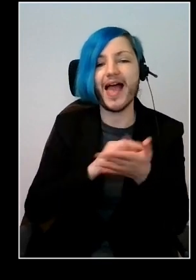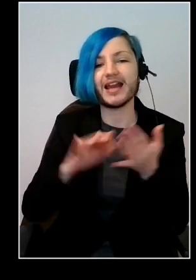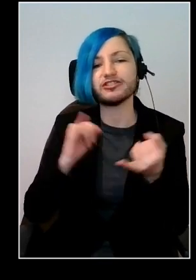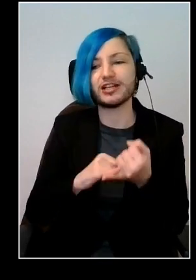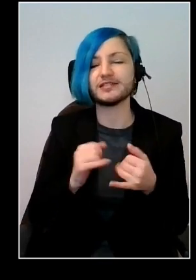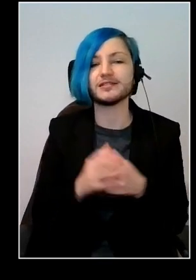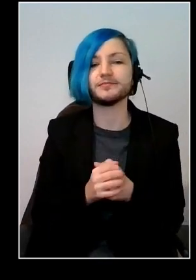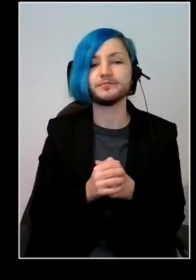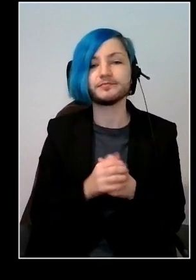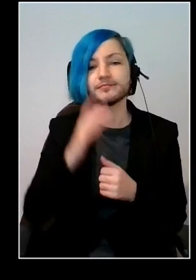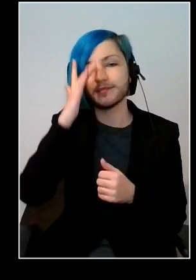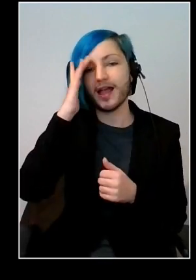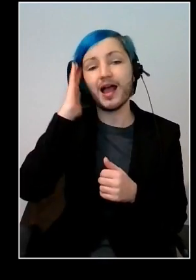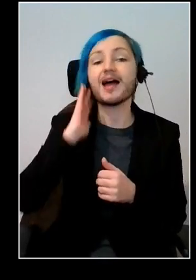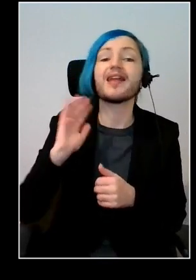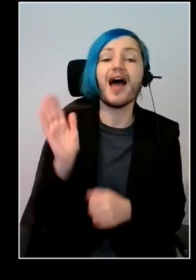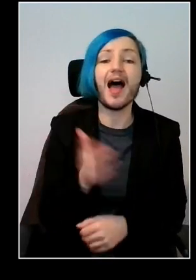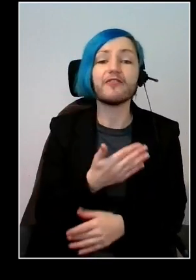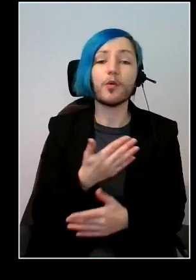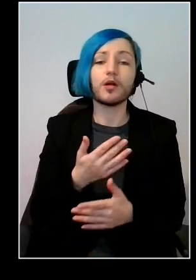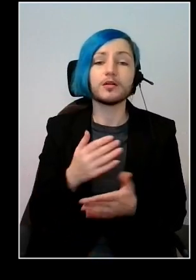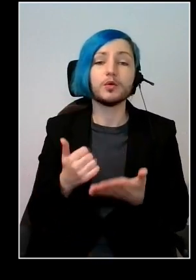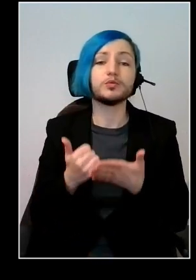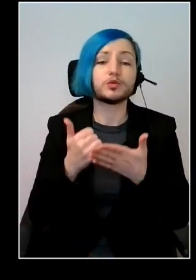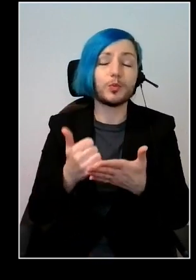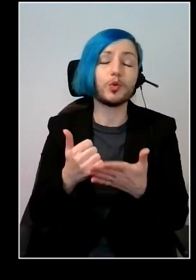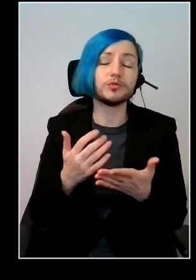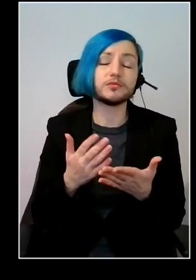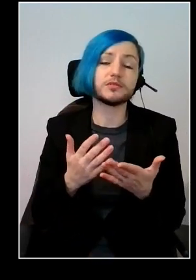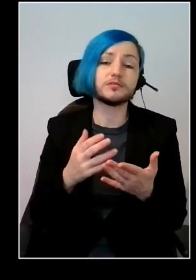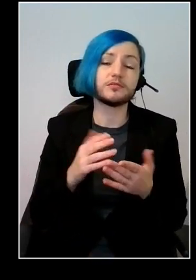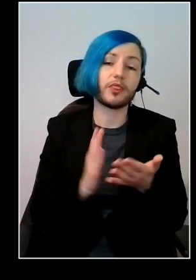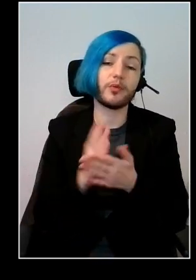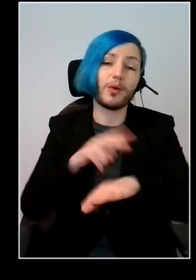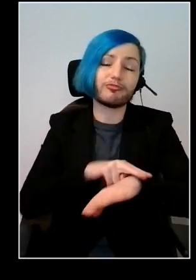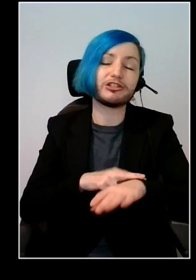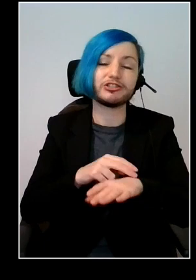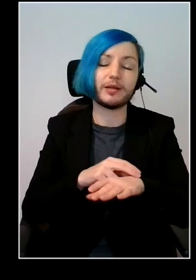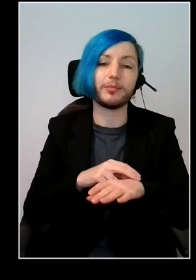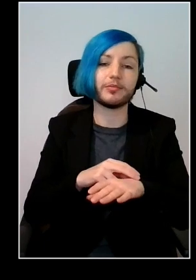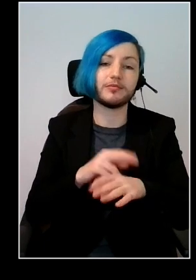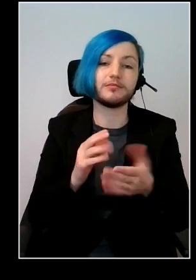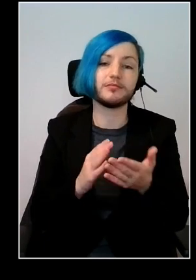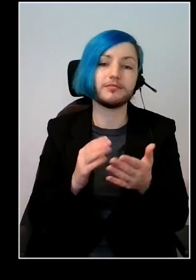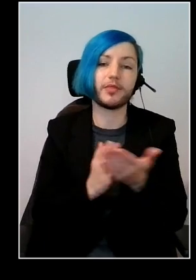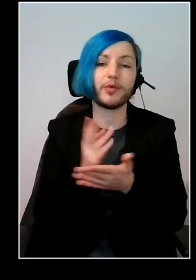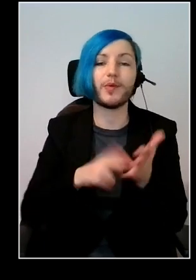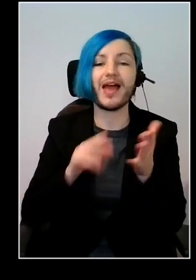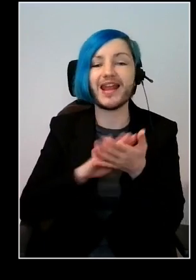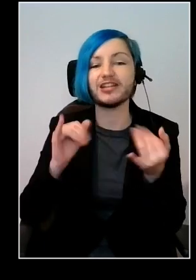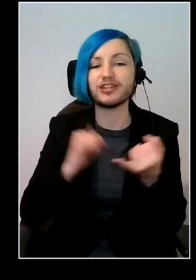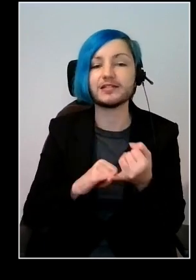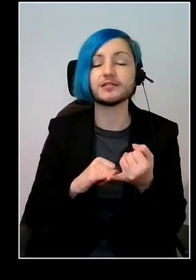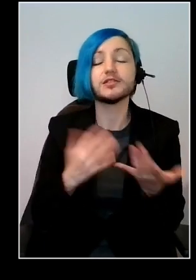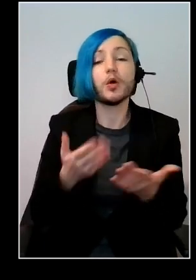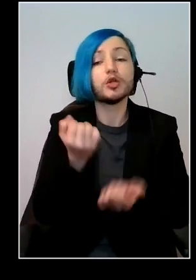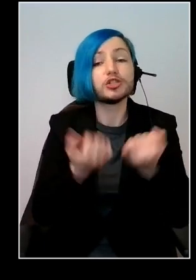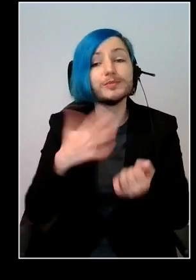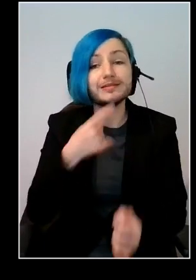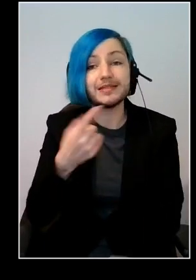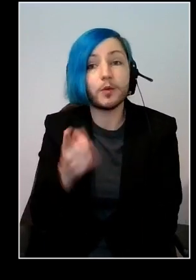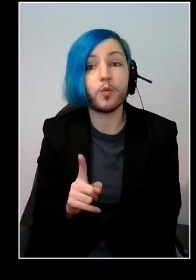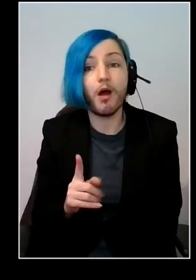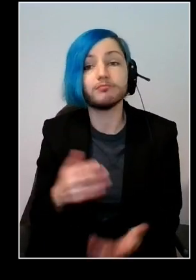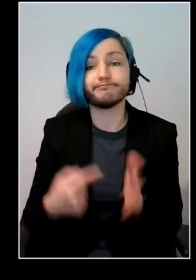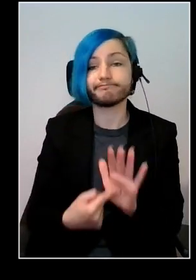apprenticeships up and down the country. Here's what the judges said, Karen. They were impressed by your retention rates and employment rates of your apprenticeship programmes. The